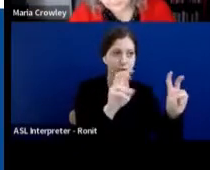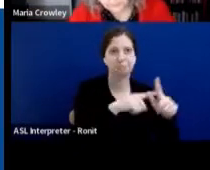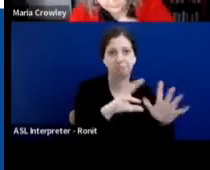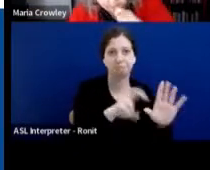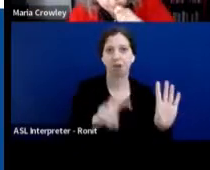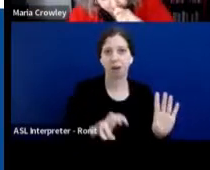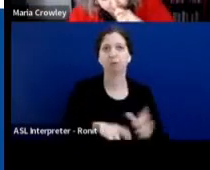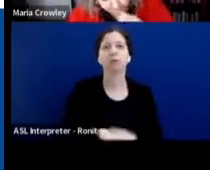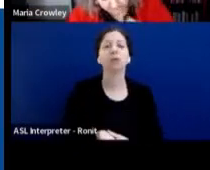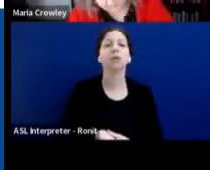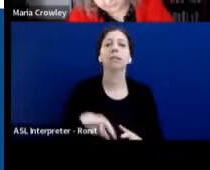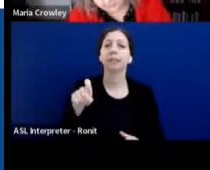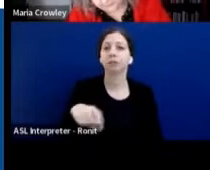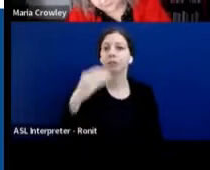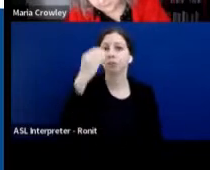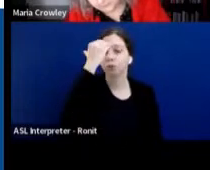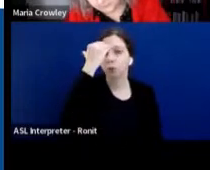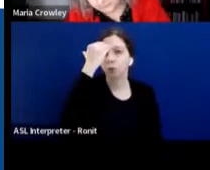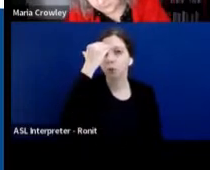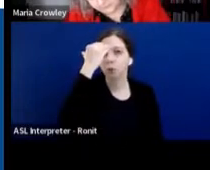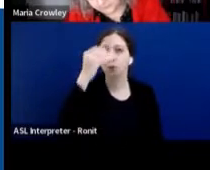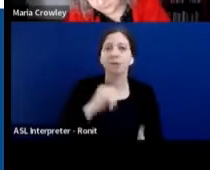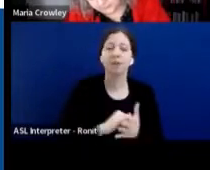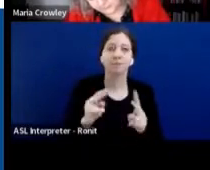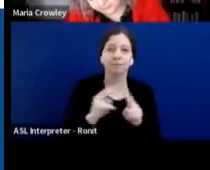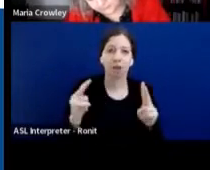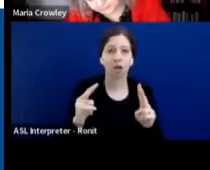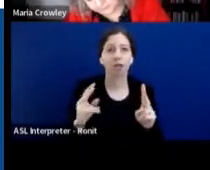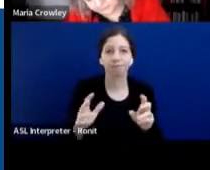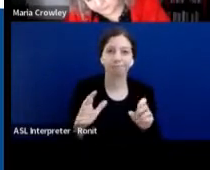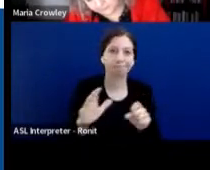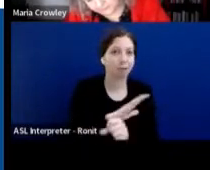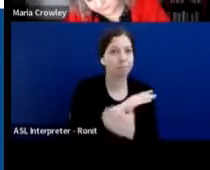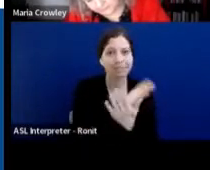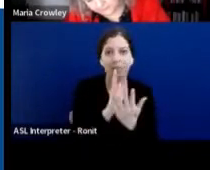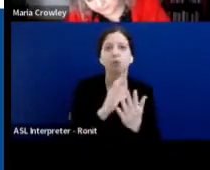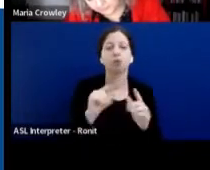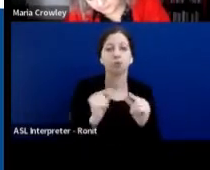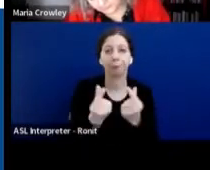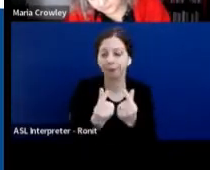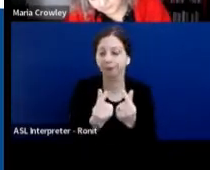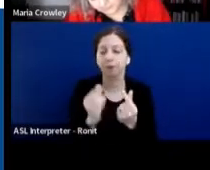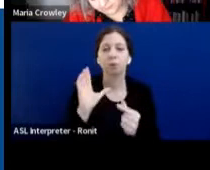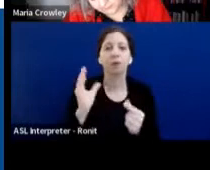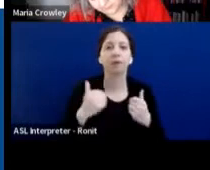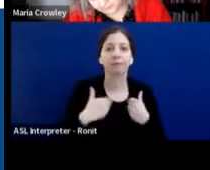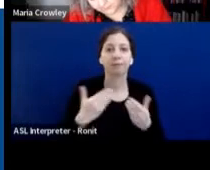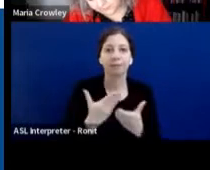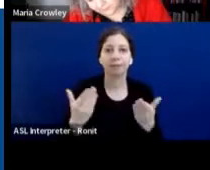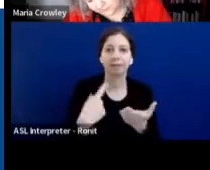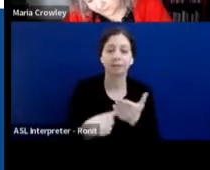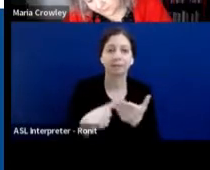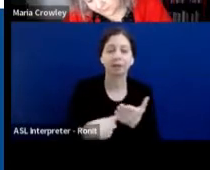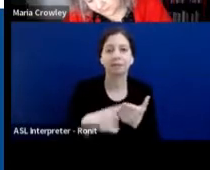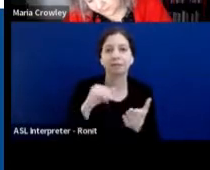they need to know that this is a very encompassing group, that there's going to be things discussed that you might